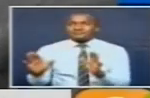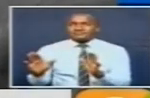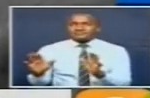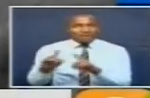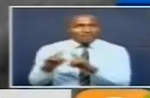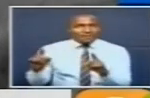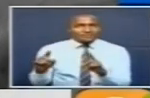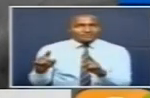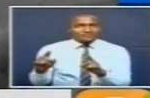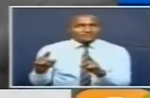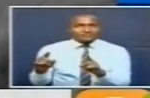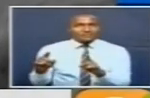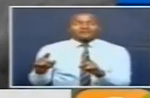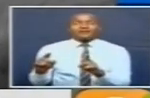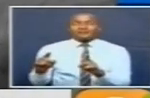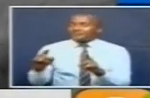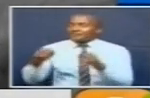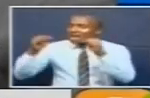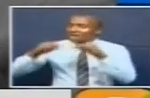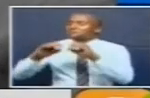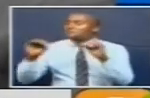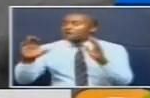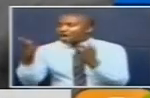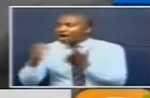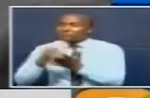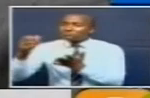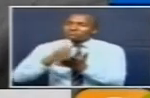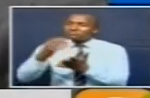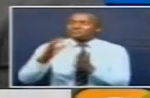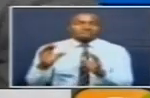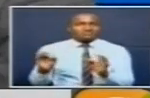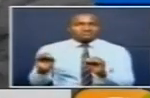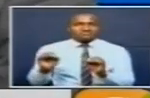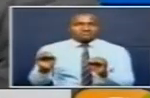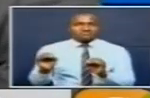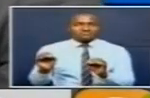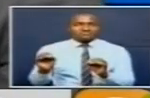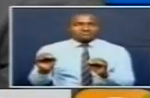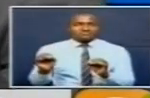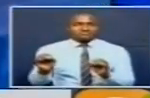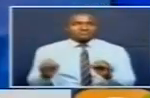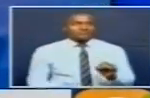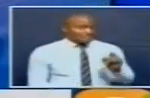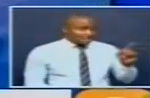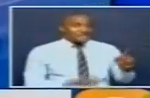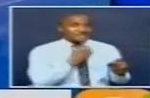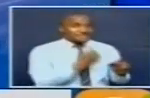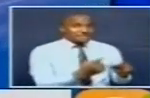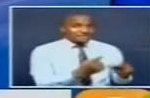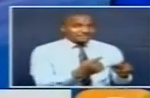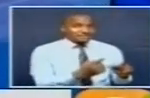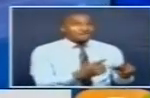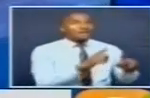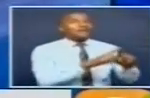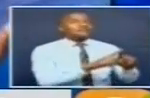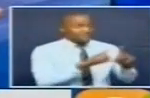it's not that there was disagreement on how to post the officers. What he said was definitely different.